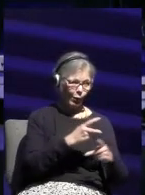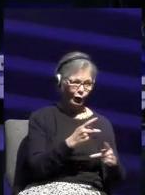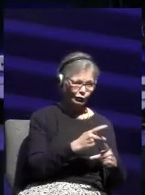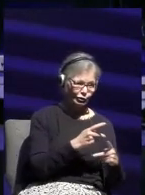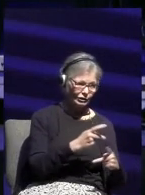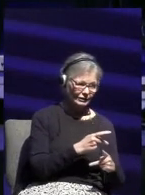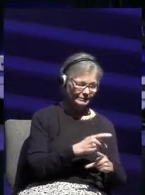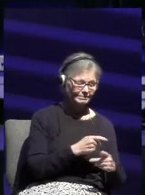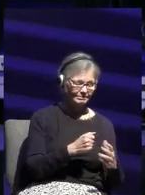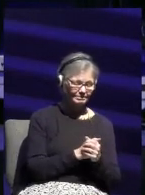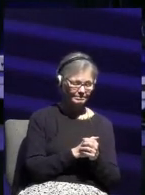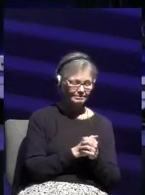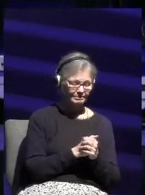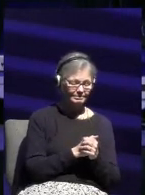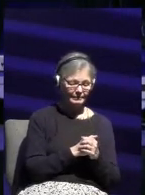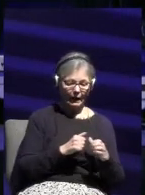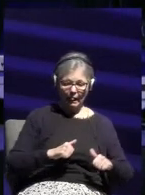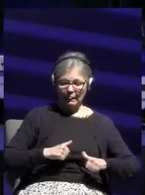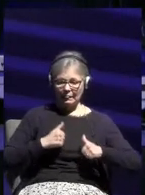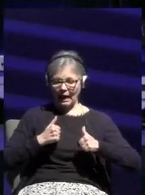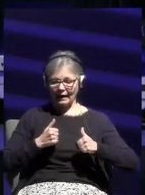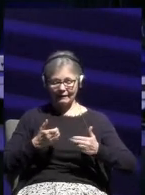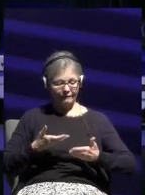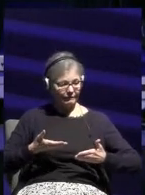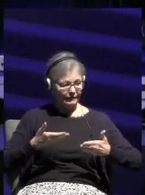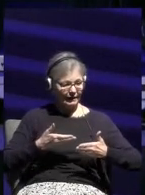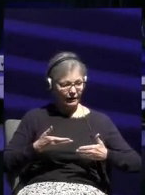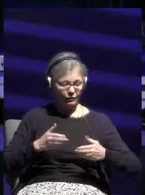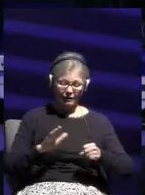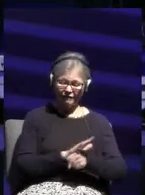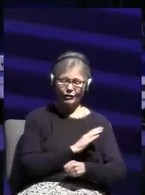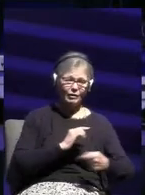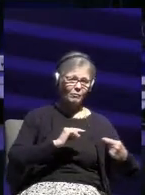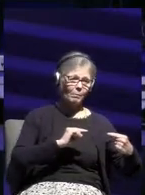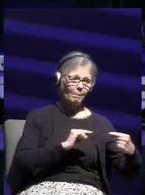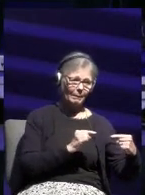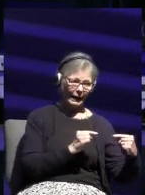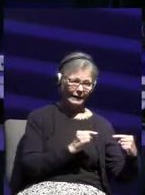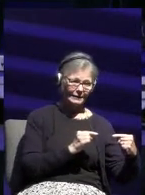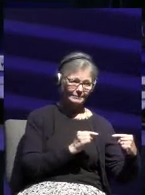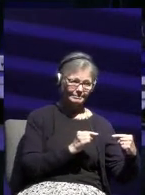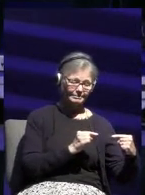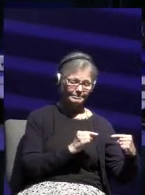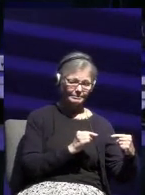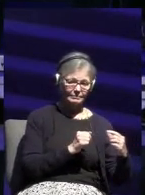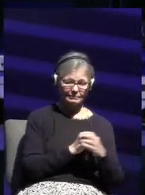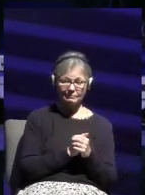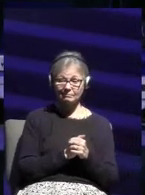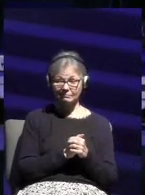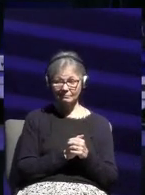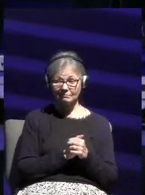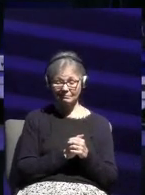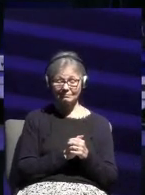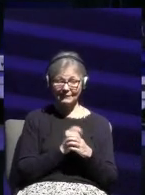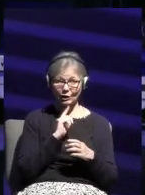so life and around life can be full of pain. Turn to your neighbor and say, "You can count on that."